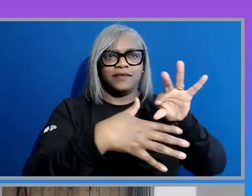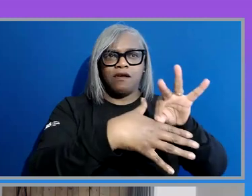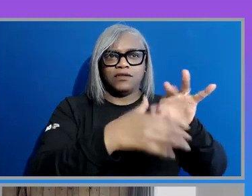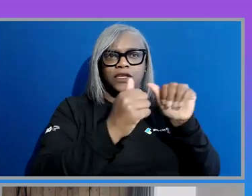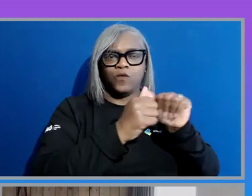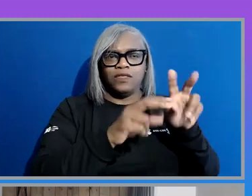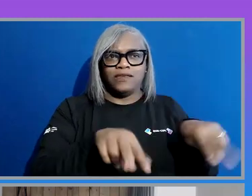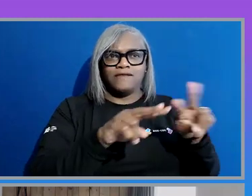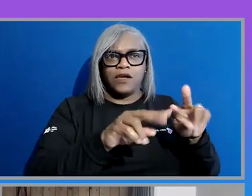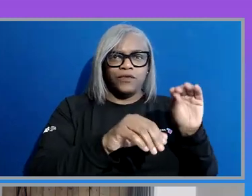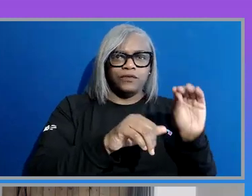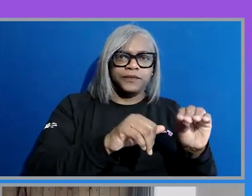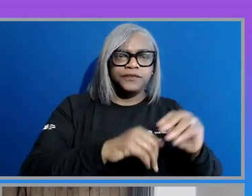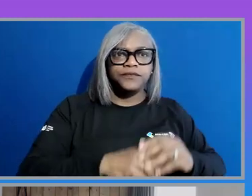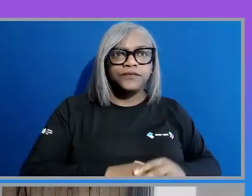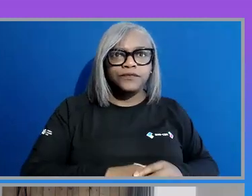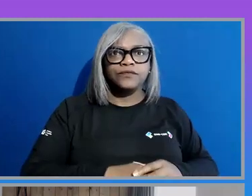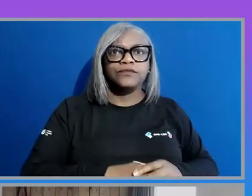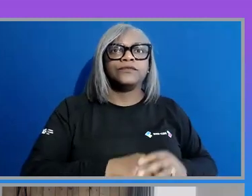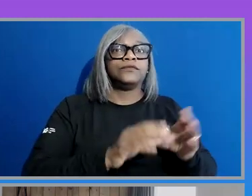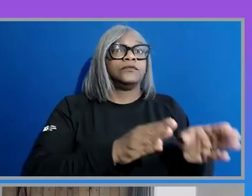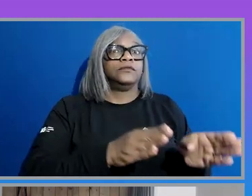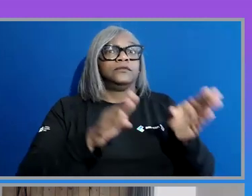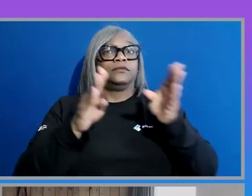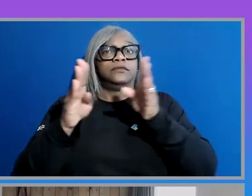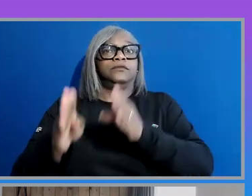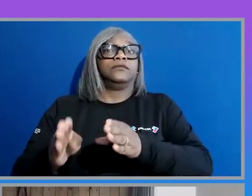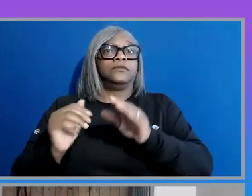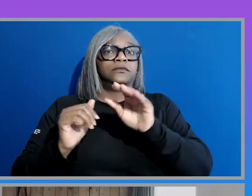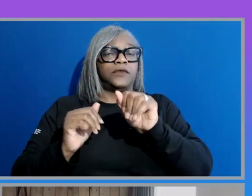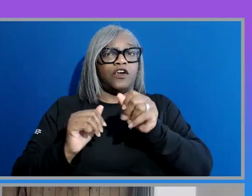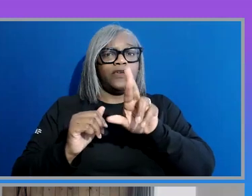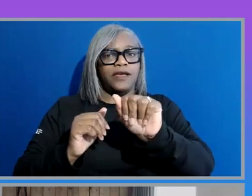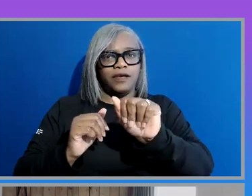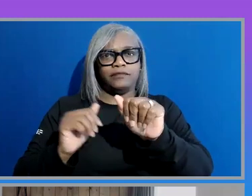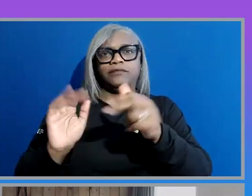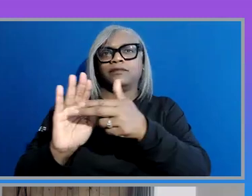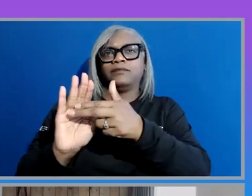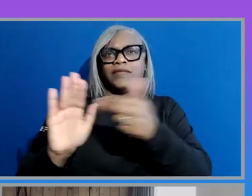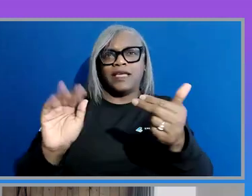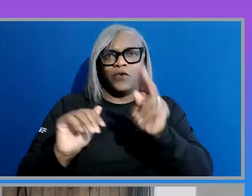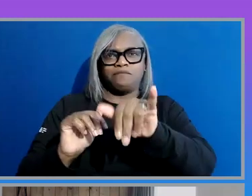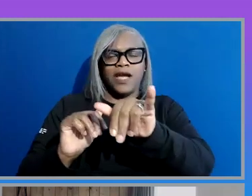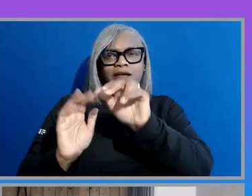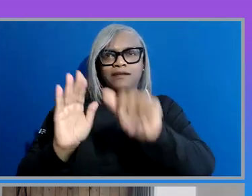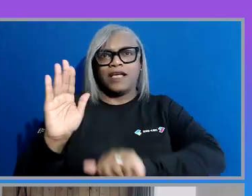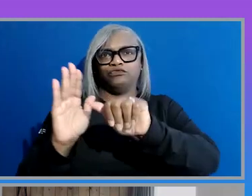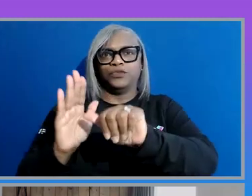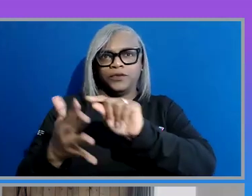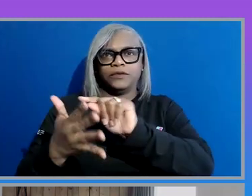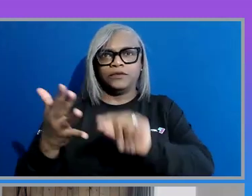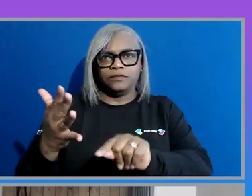value. And then we have the ARIA labeled by attribute. It takes an element's ID attribute as its